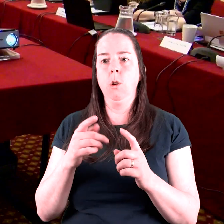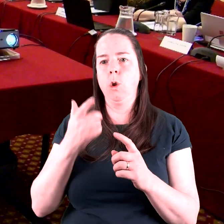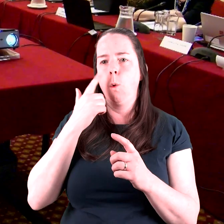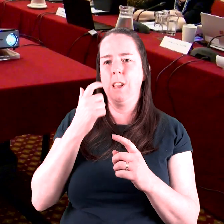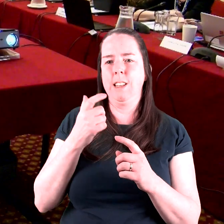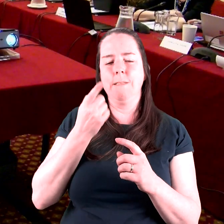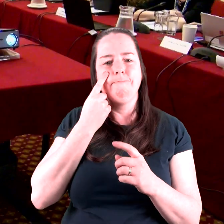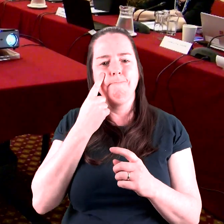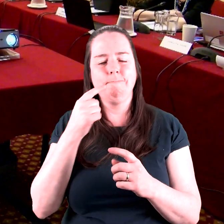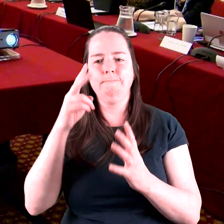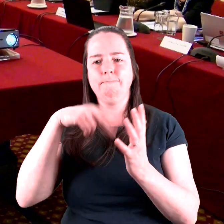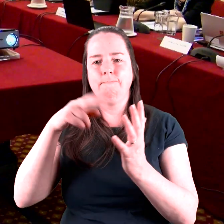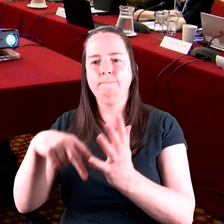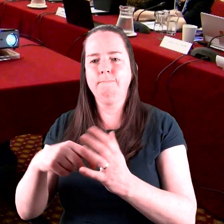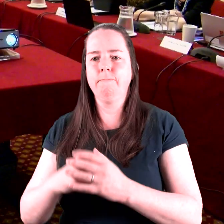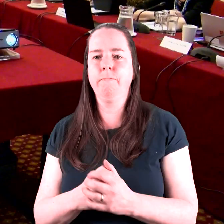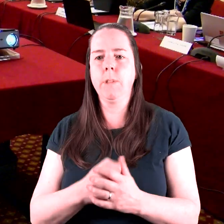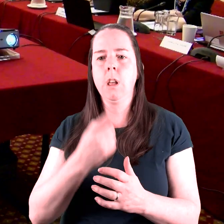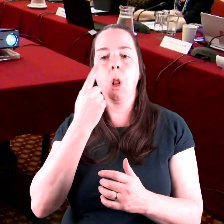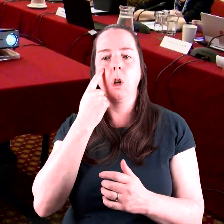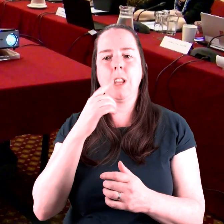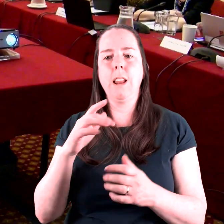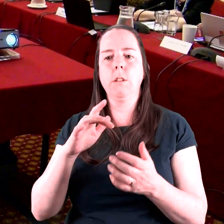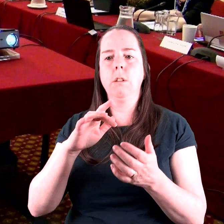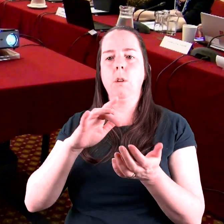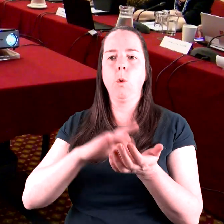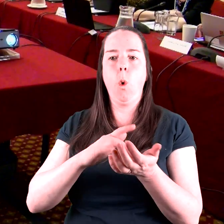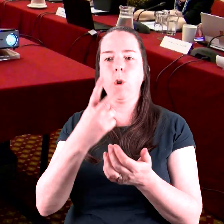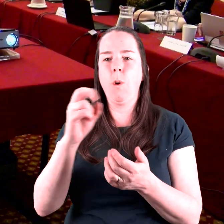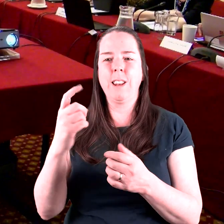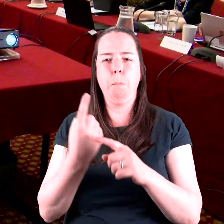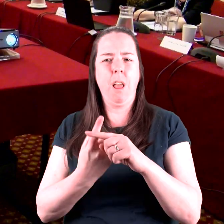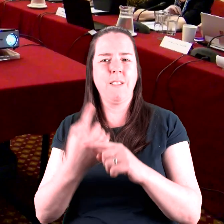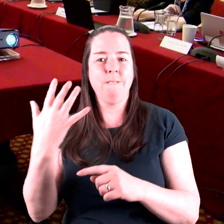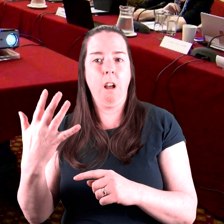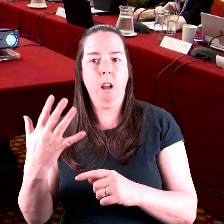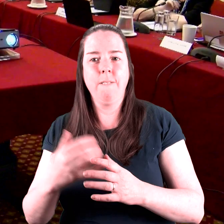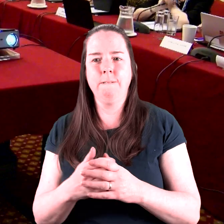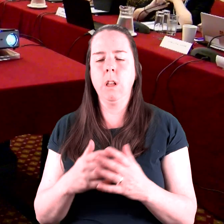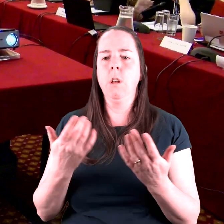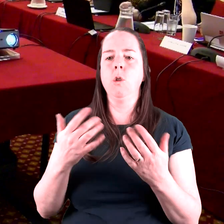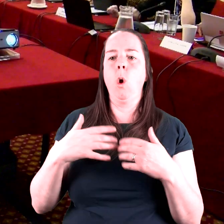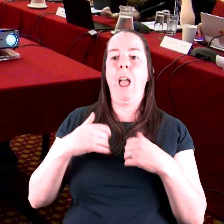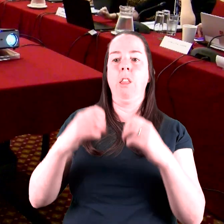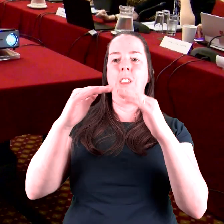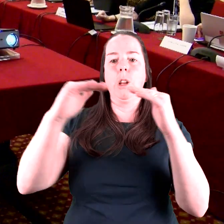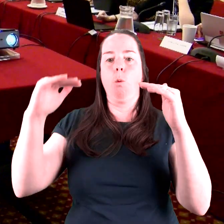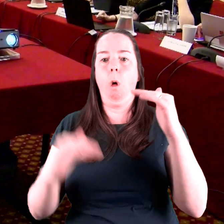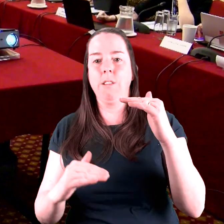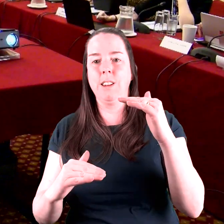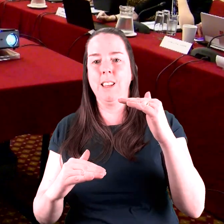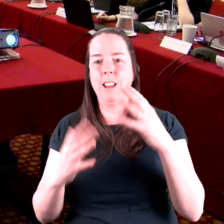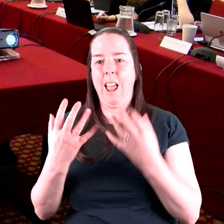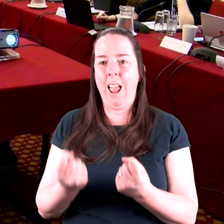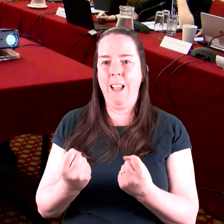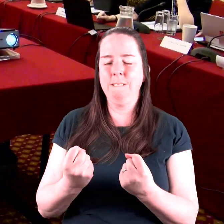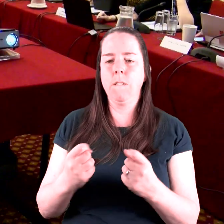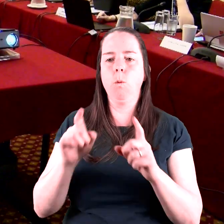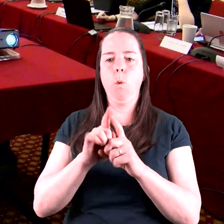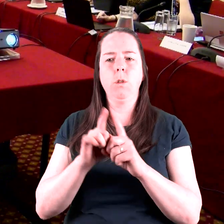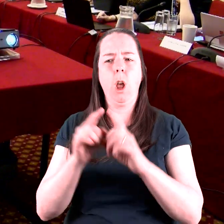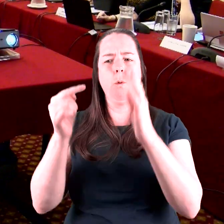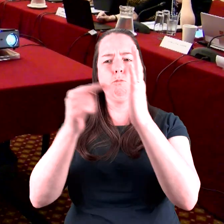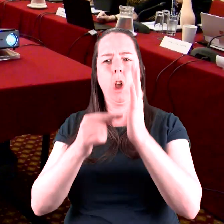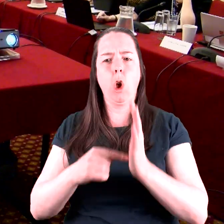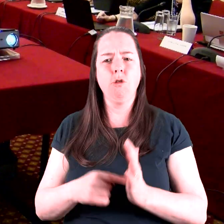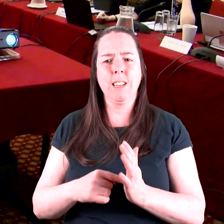could see where we came together. We also looked at Core 20+5, so where were the health inequalities that were existing and also the priorities